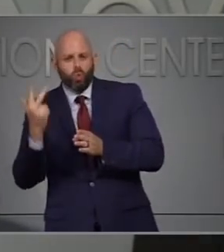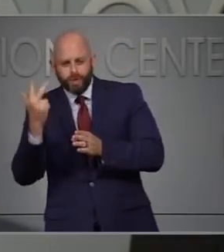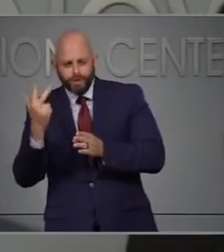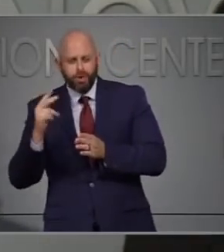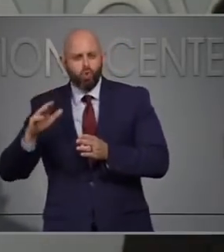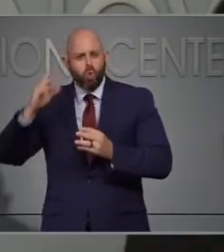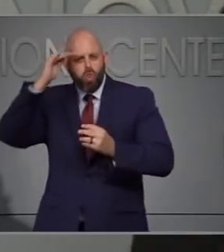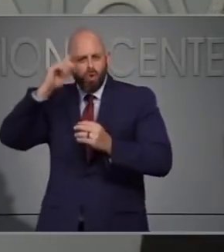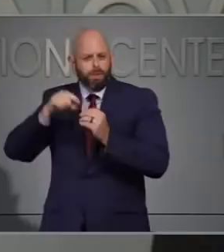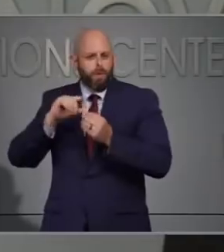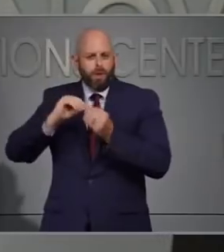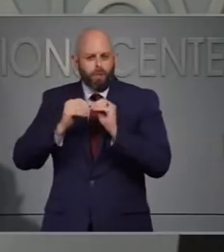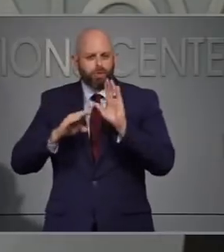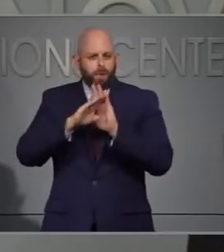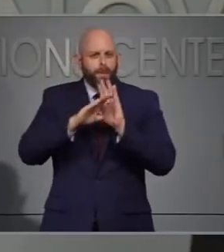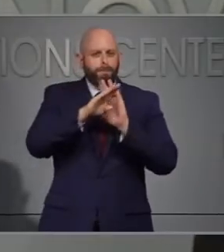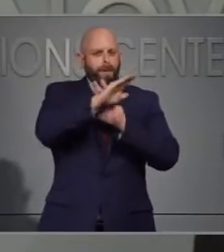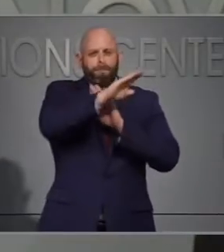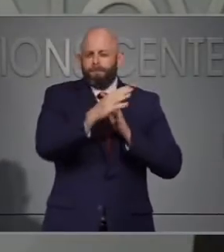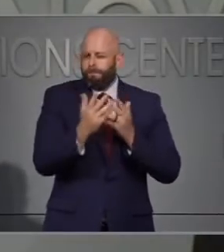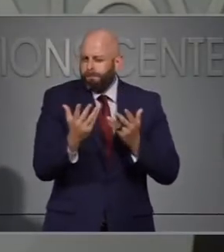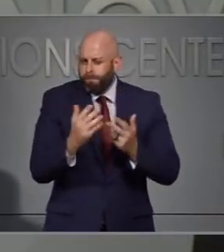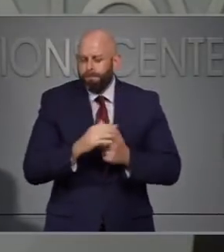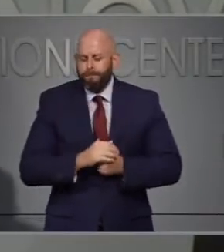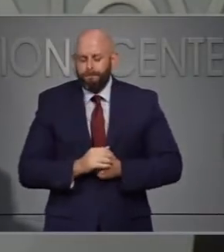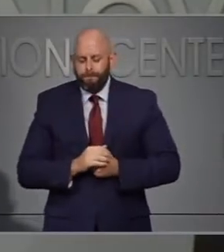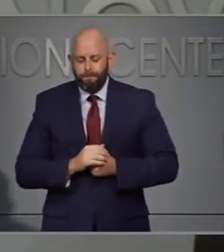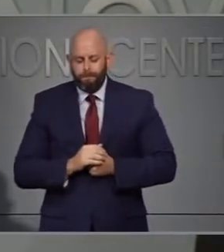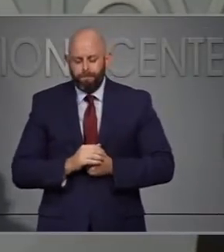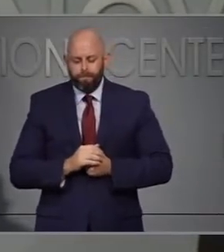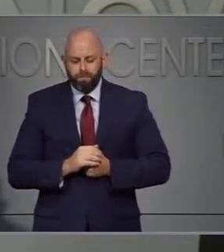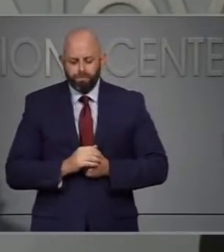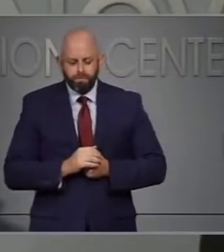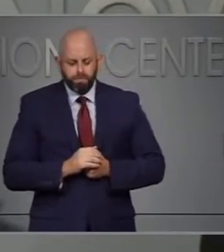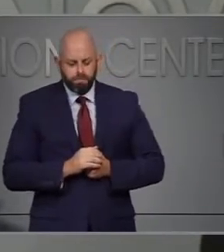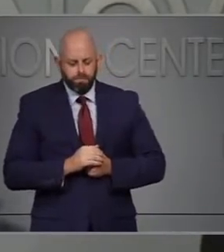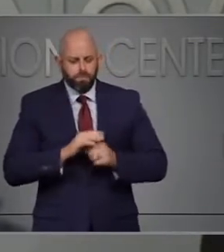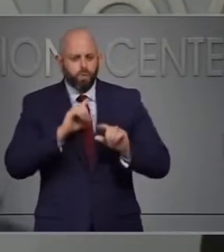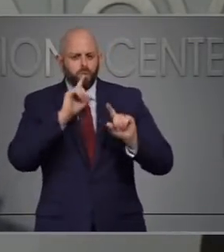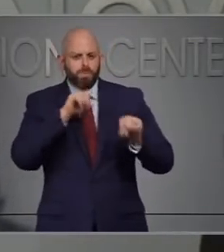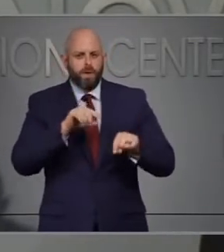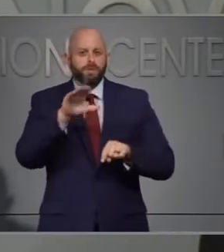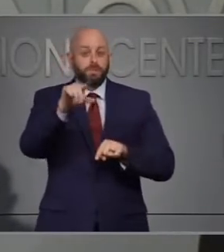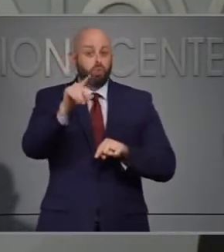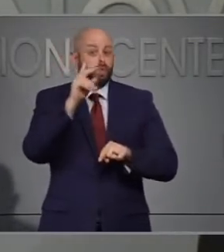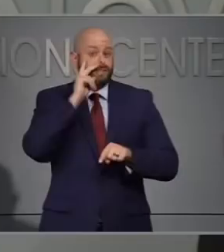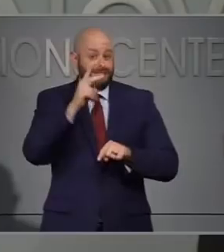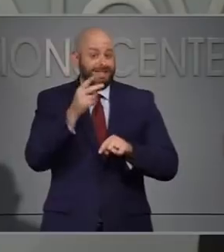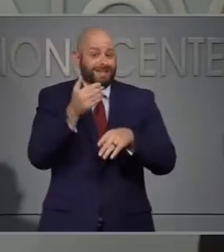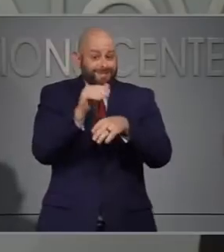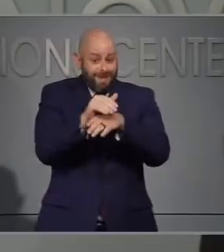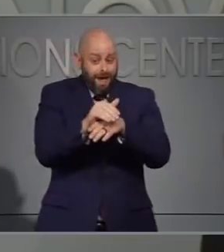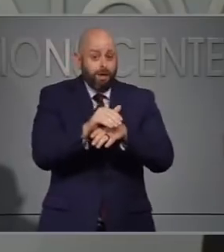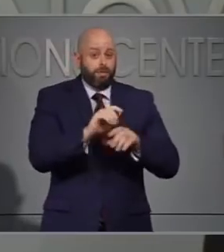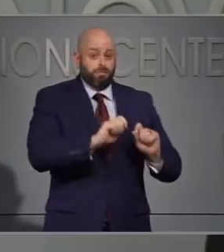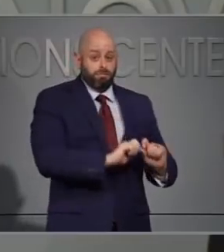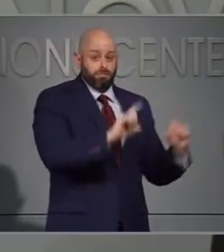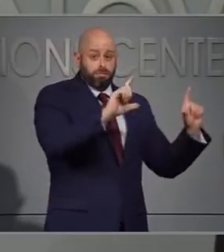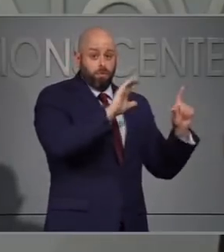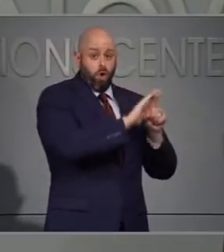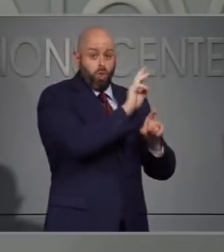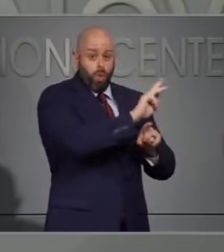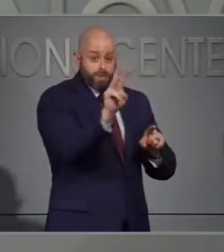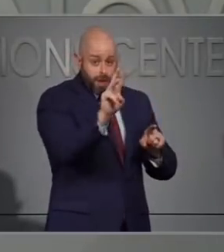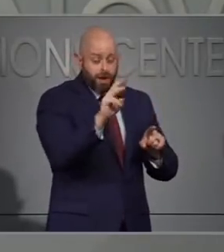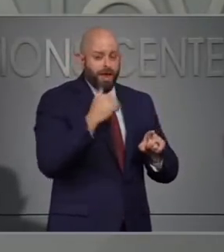that. Sure. Thanks, Brandon. What you'll see tonight when we post our clusters related to childcare,